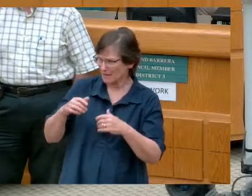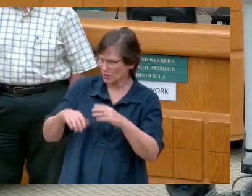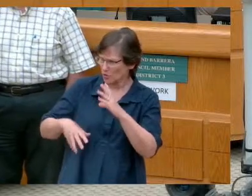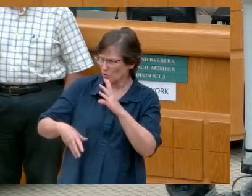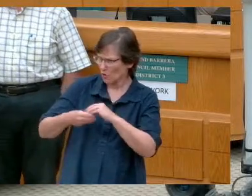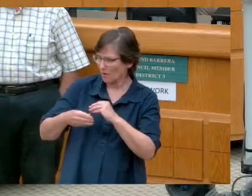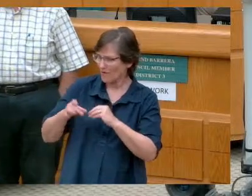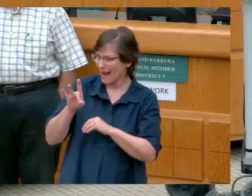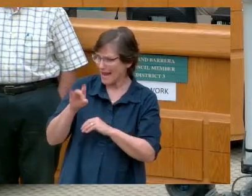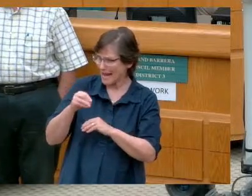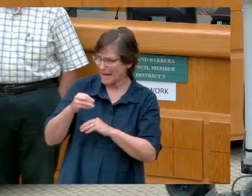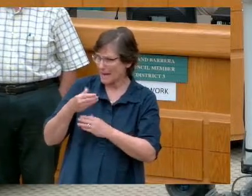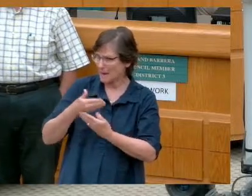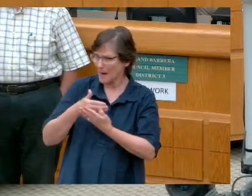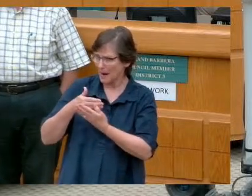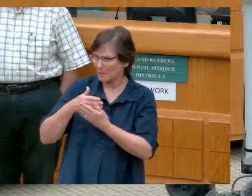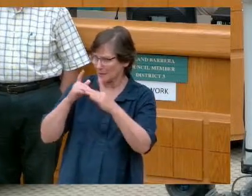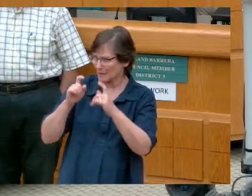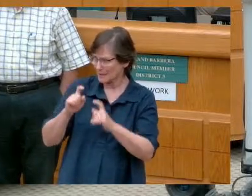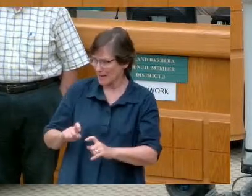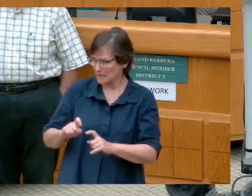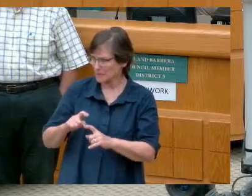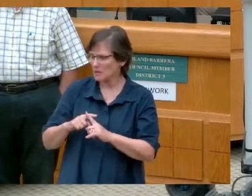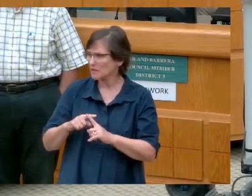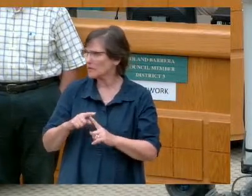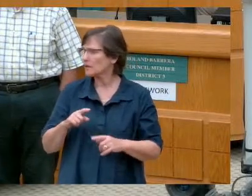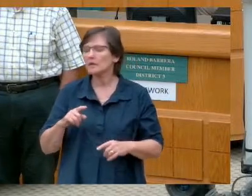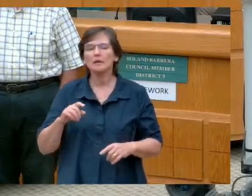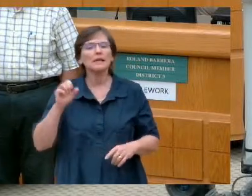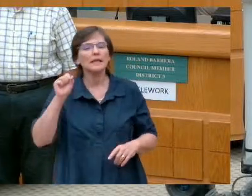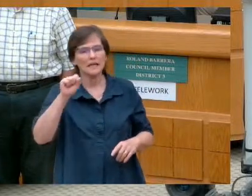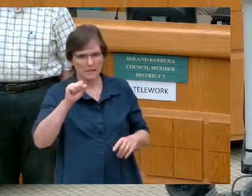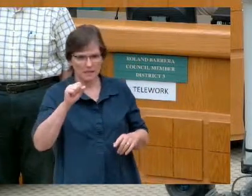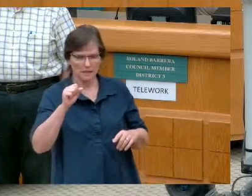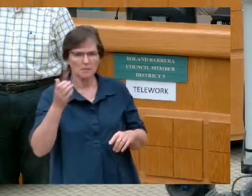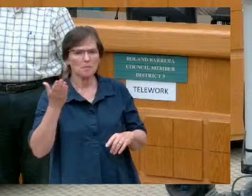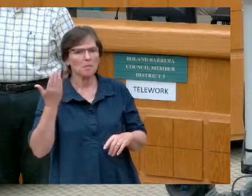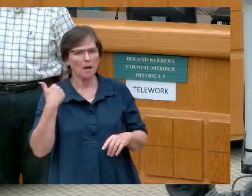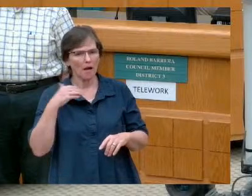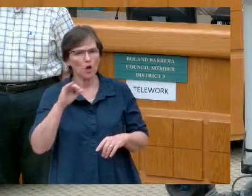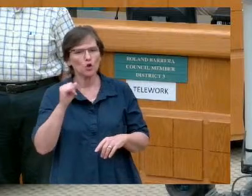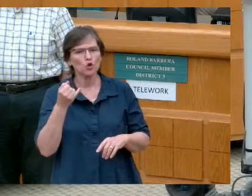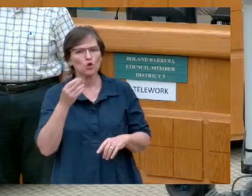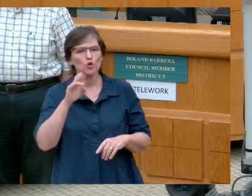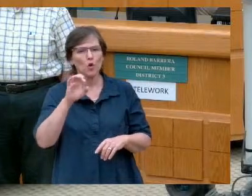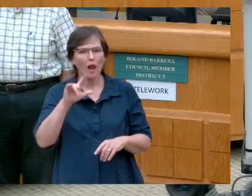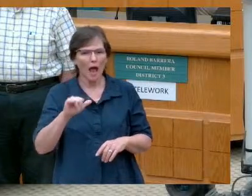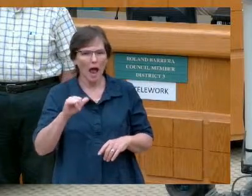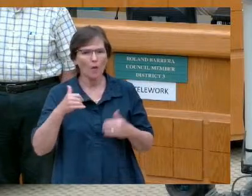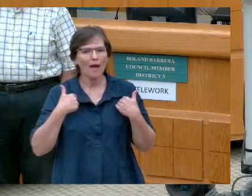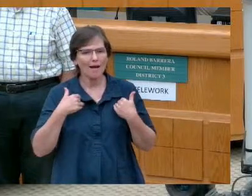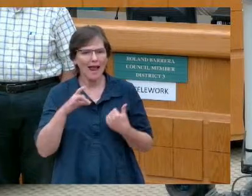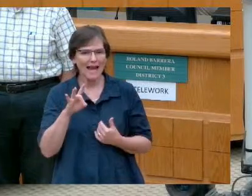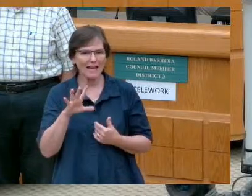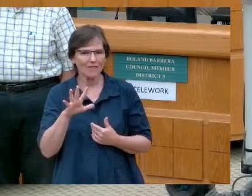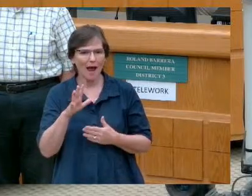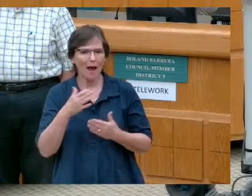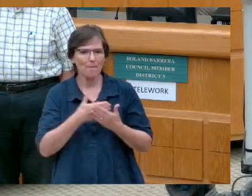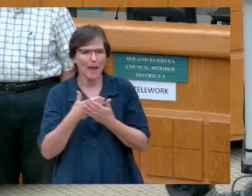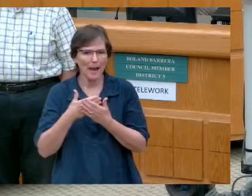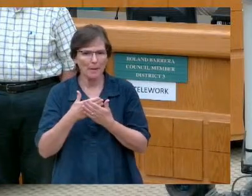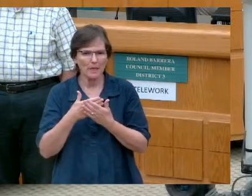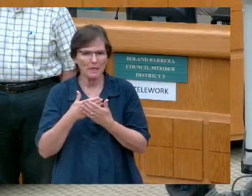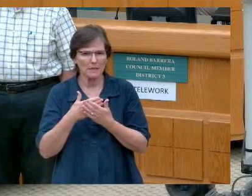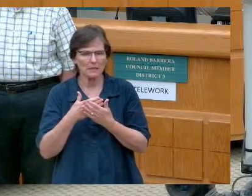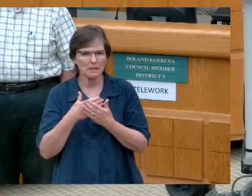now? How's that going? So yes, earlier in the month of July, we did have 85 babies under the age of